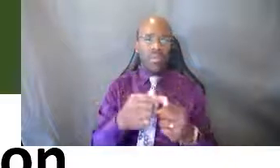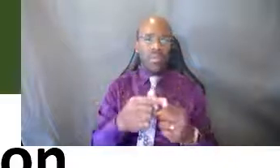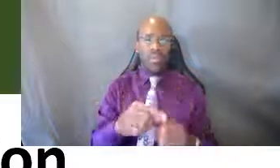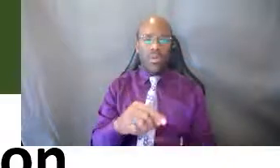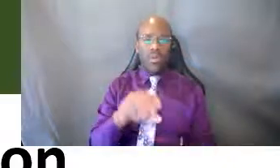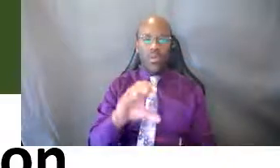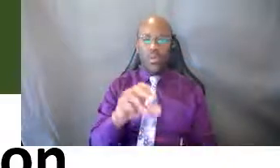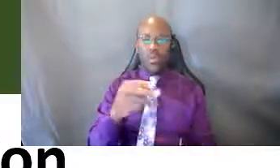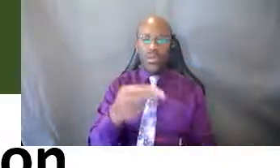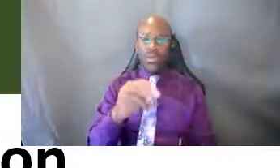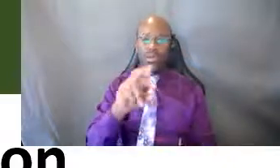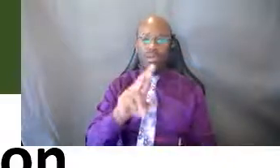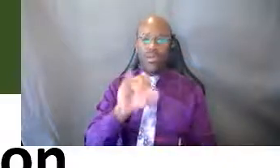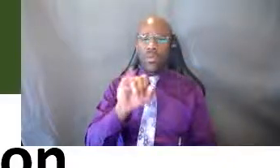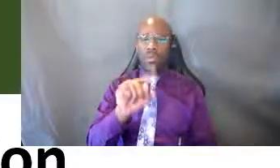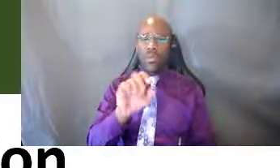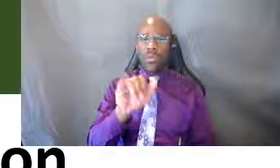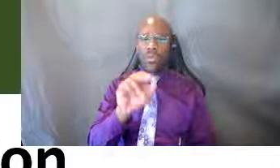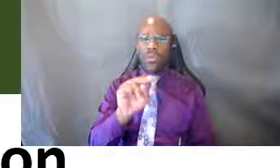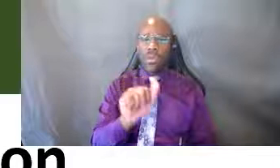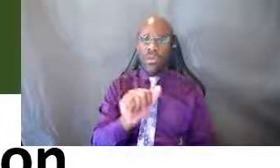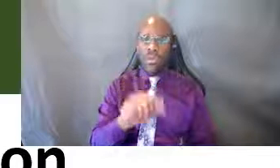email is